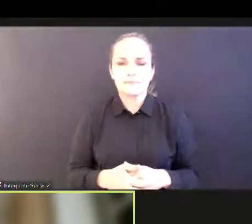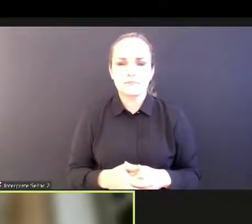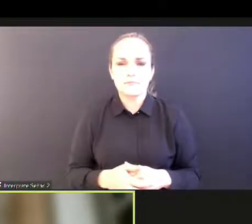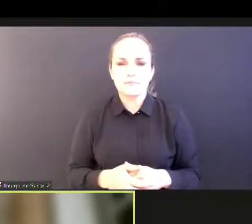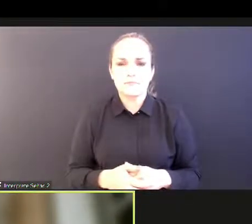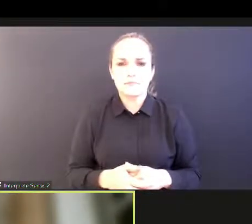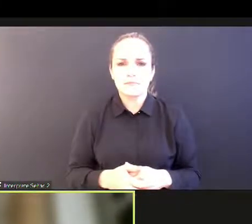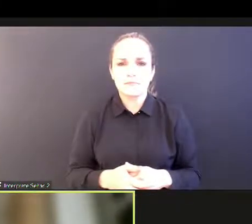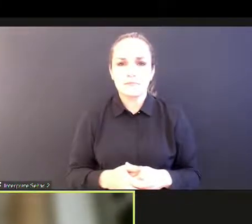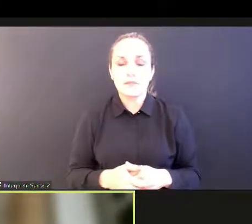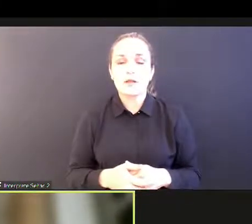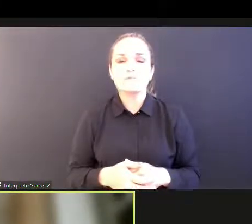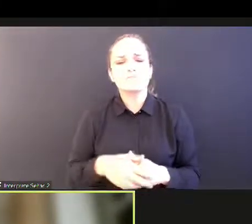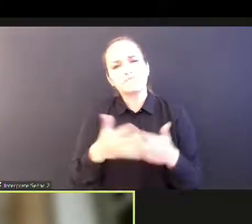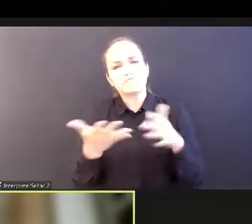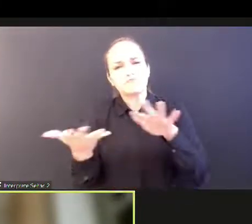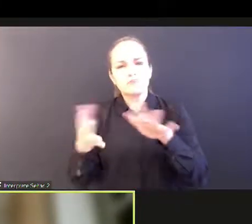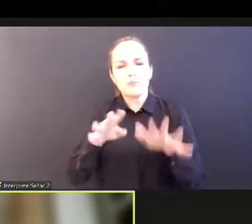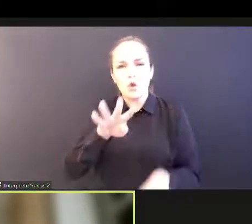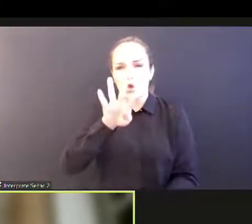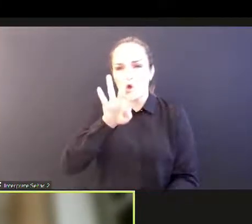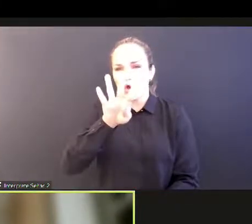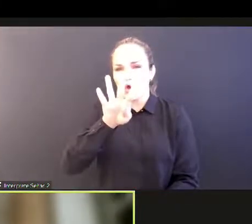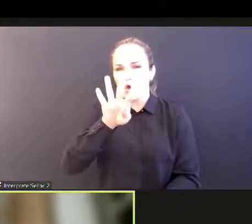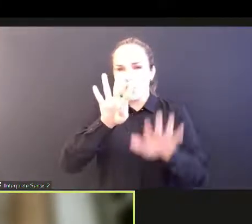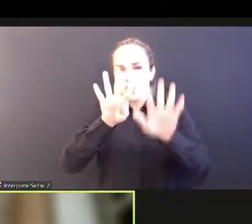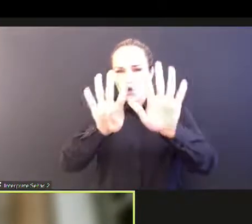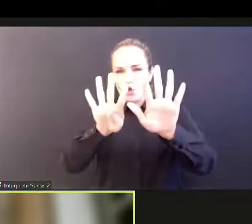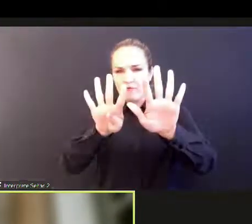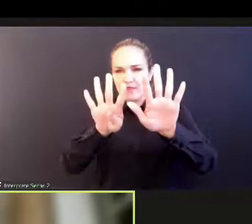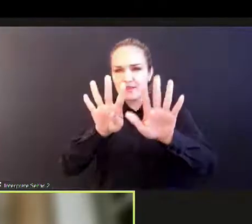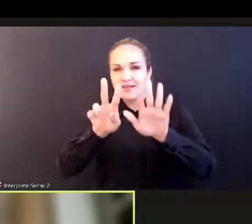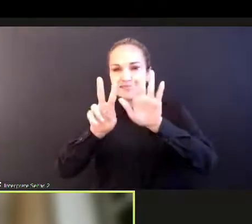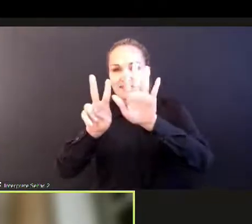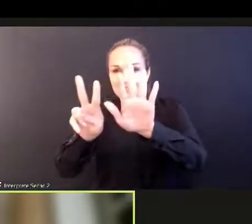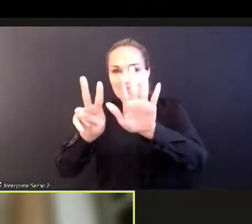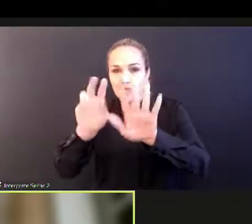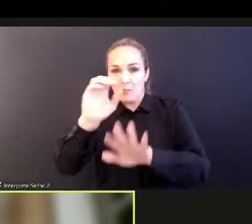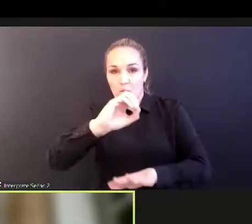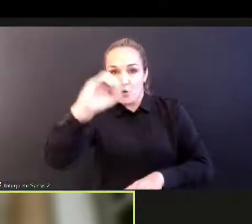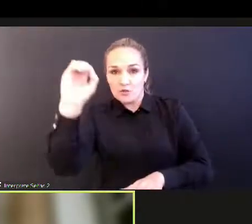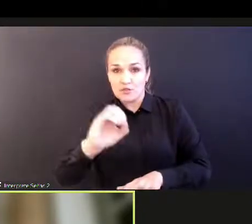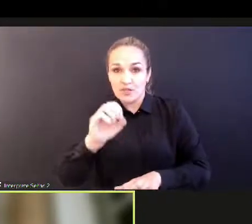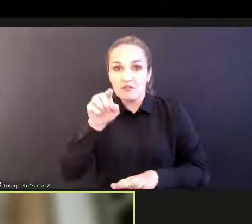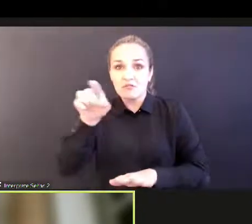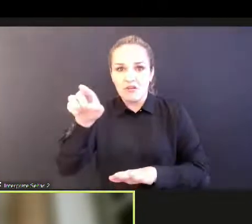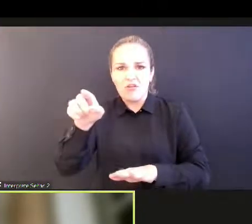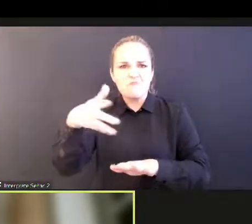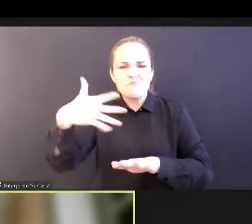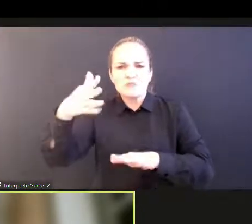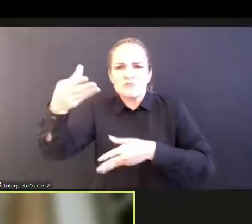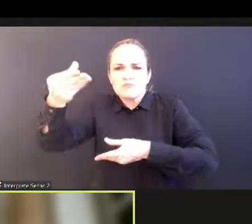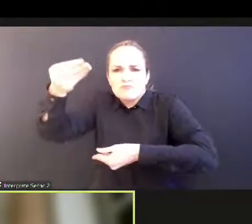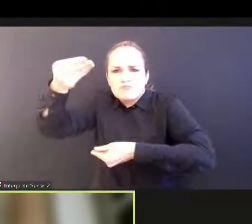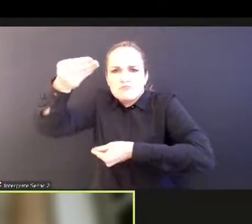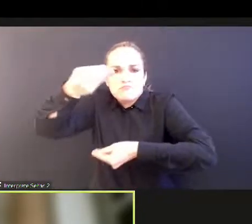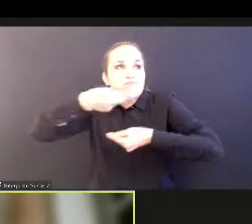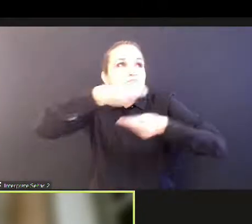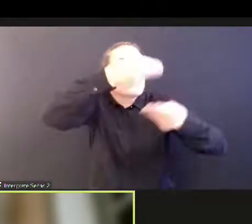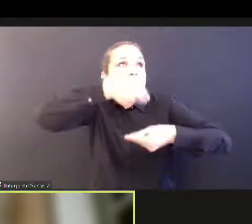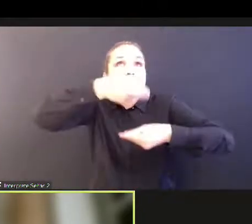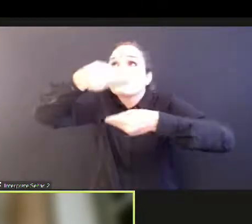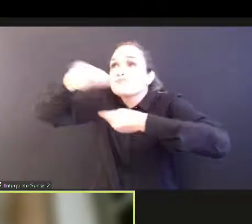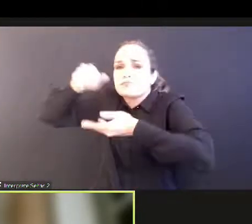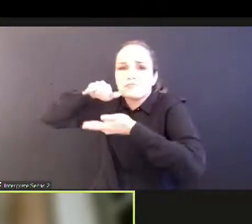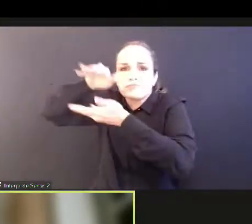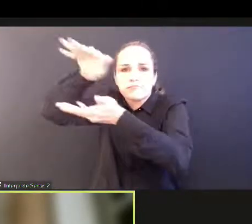of developing countries' exports, and 21% of global exports in 2019. These are UNCTAD statistics. And within